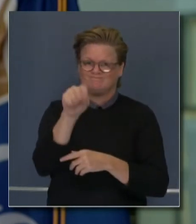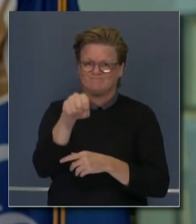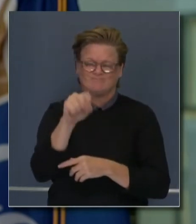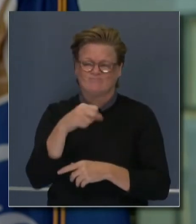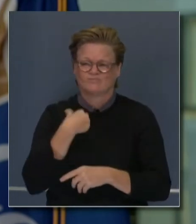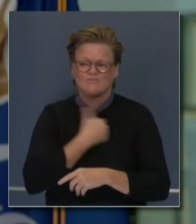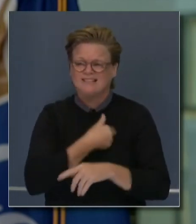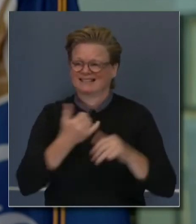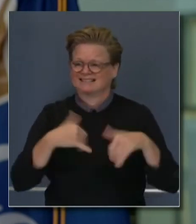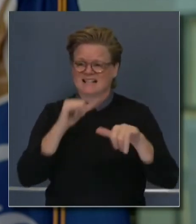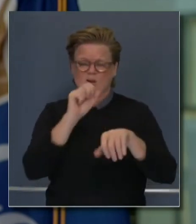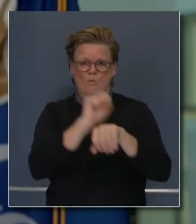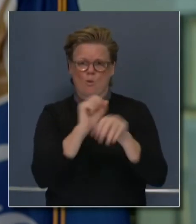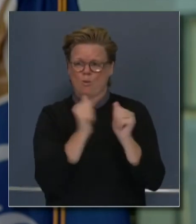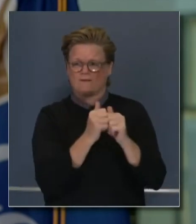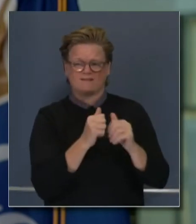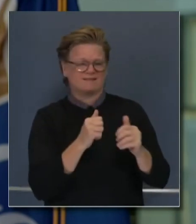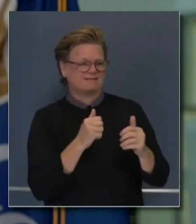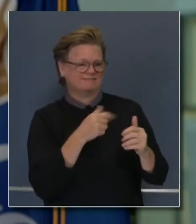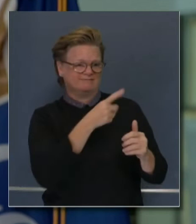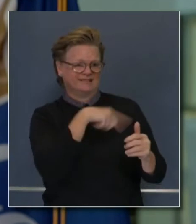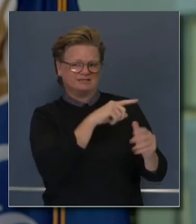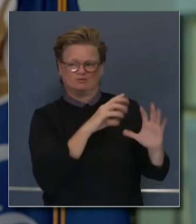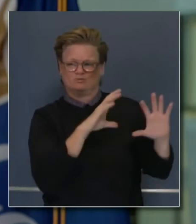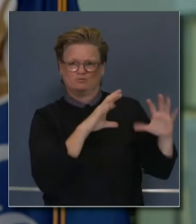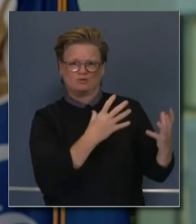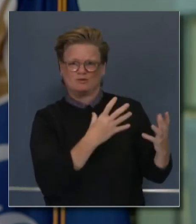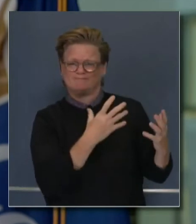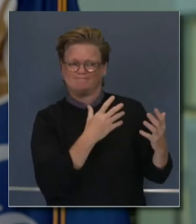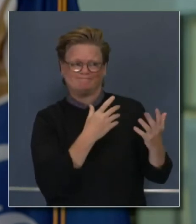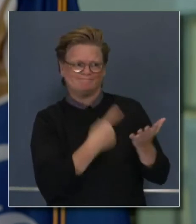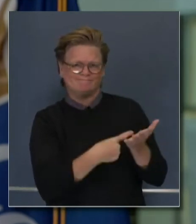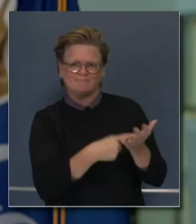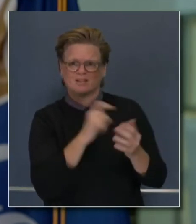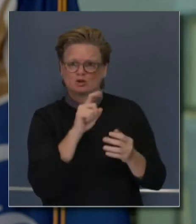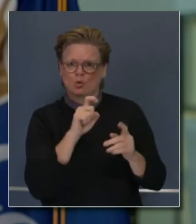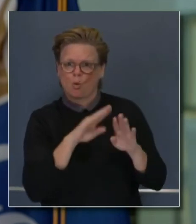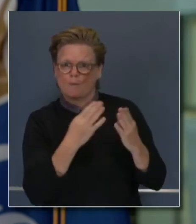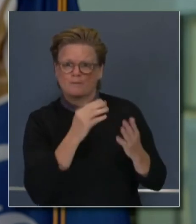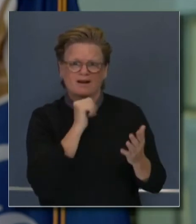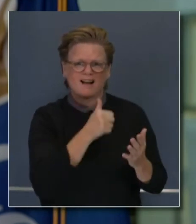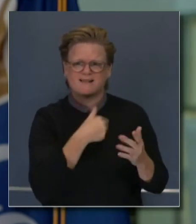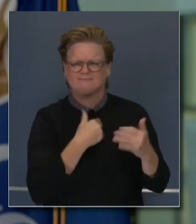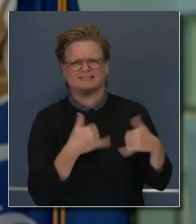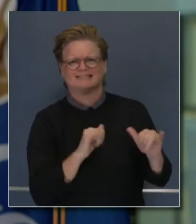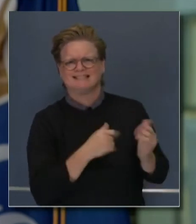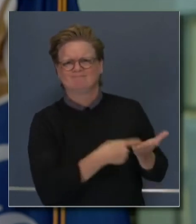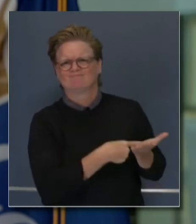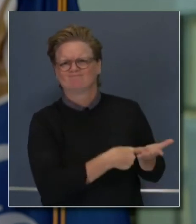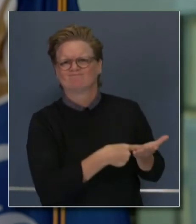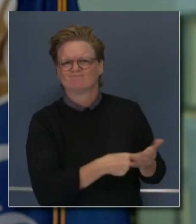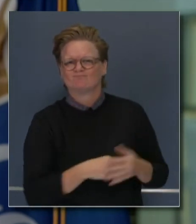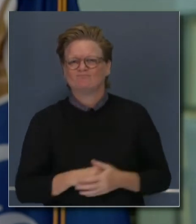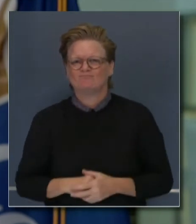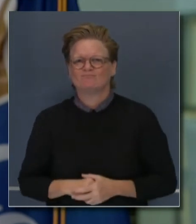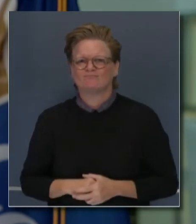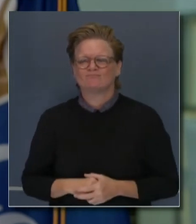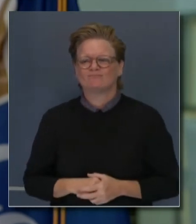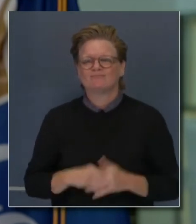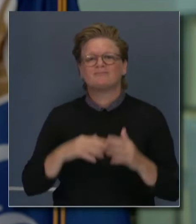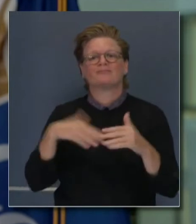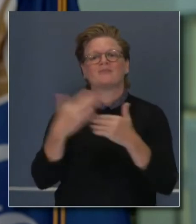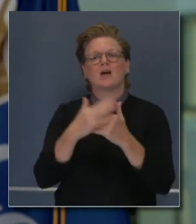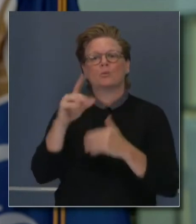that. Medeiros Bab, KSEE. Hi, Governor. This is just Medeiros,